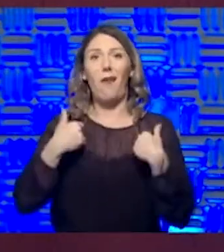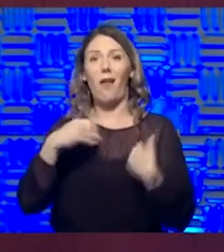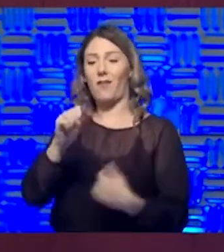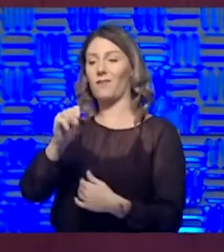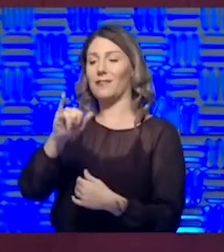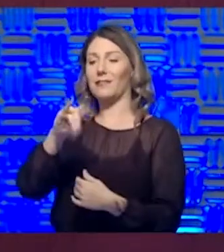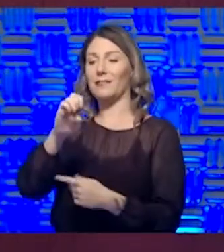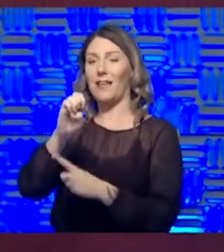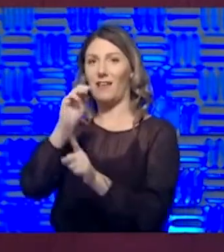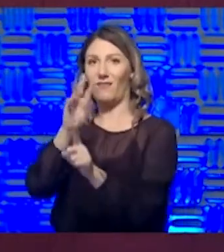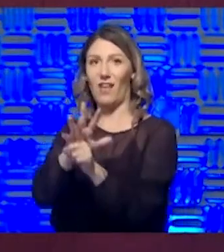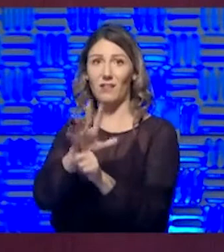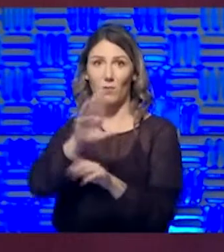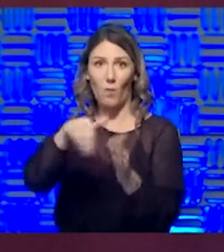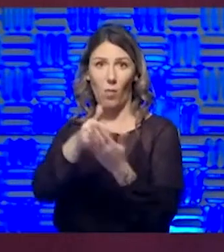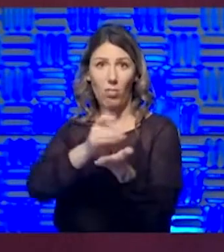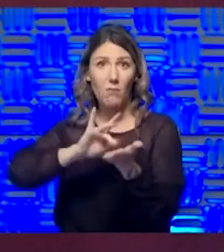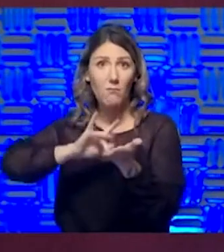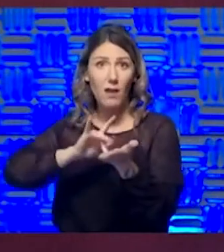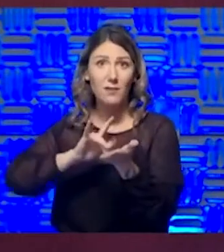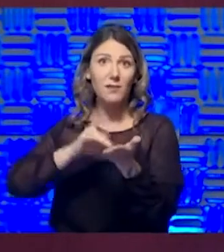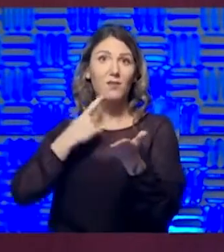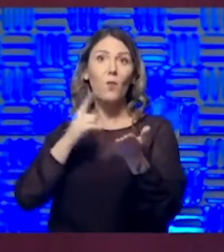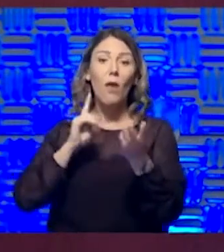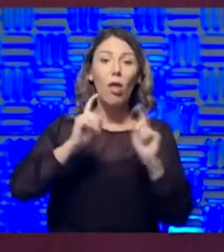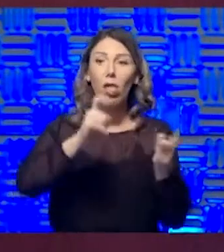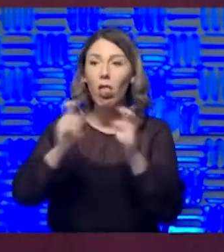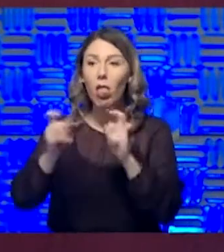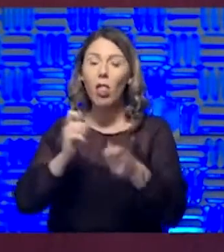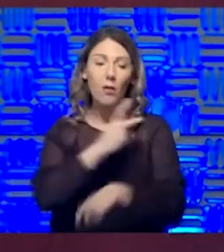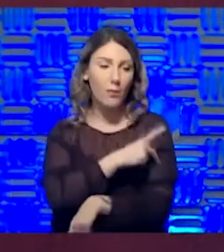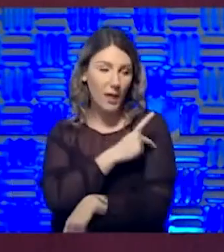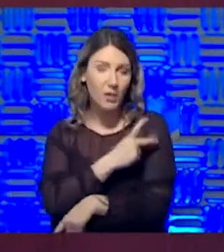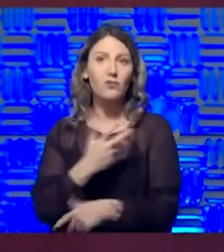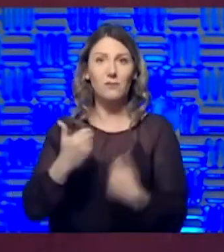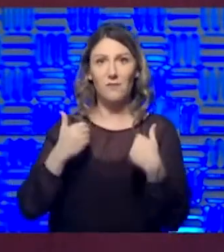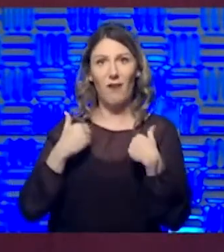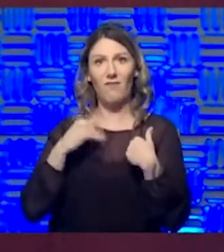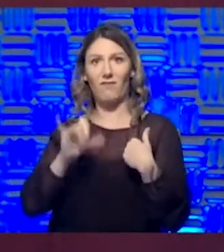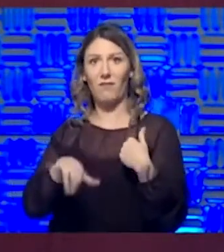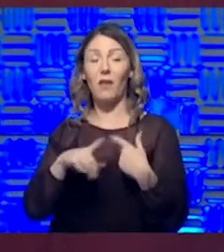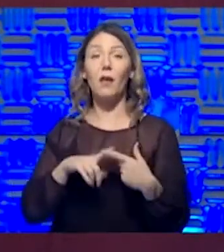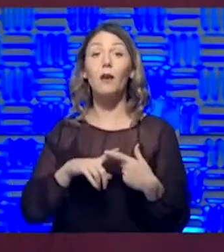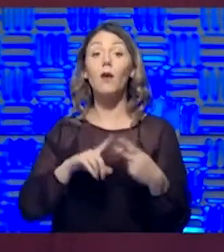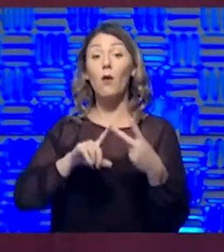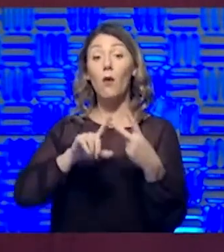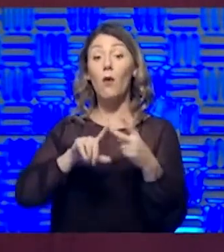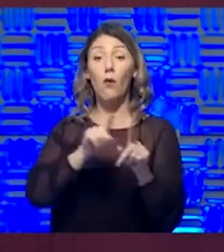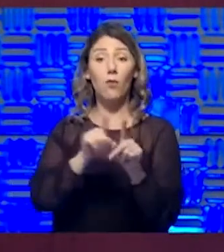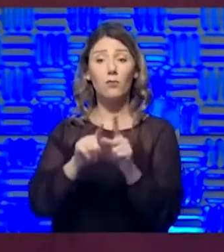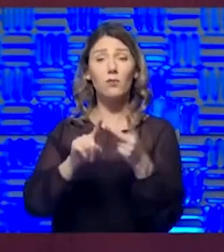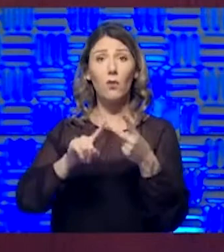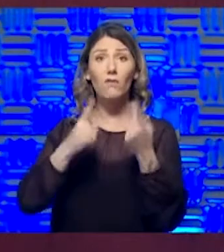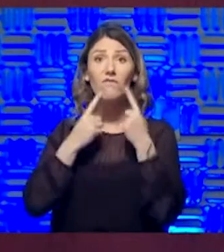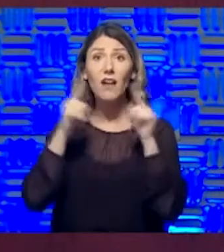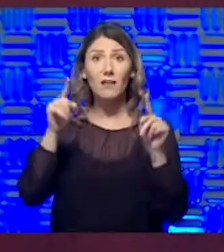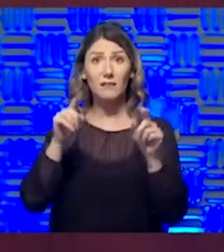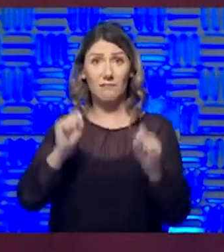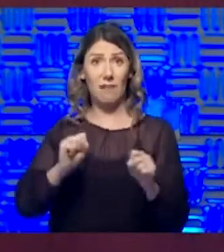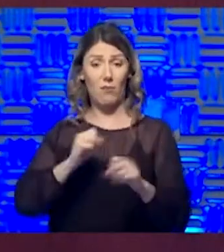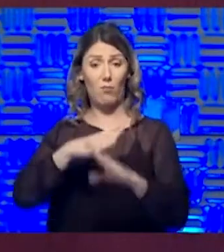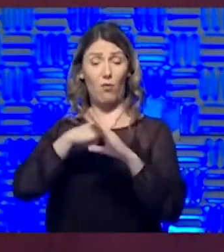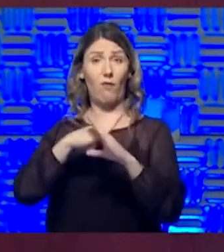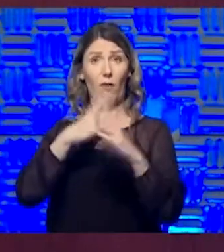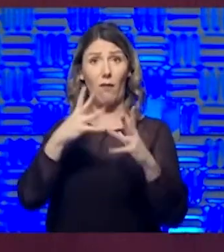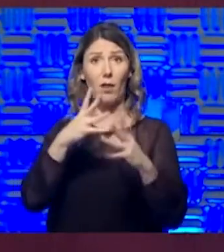every medication we've been throwing at these our patients. And we need to also know, is it effective? Can it prevent COVID